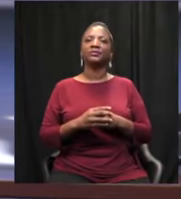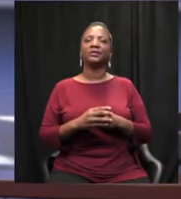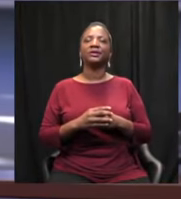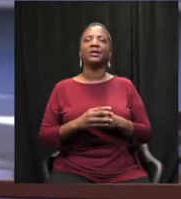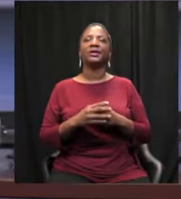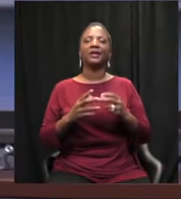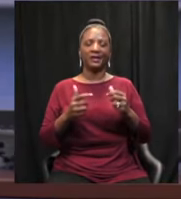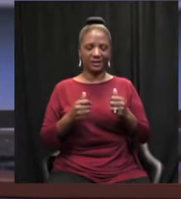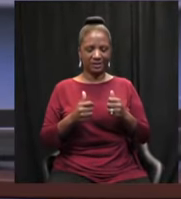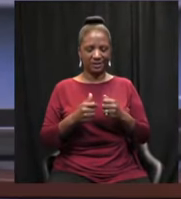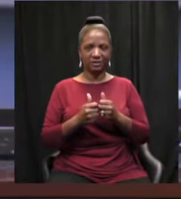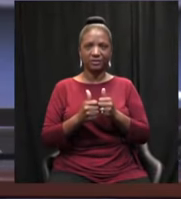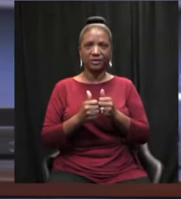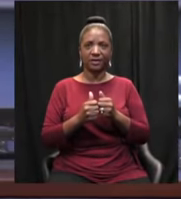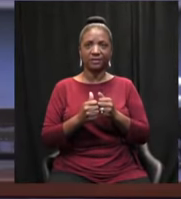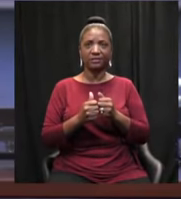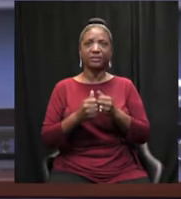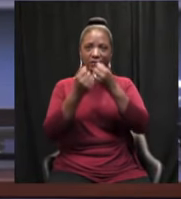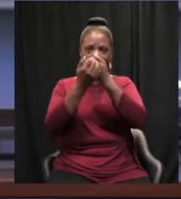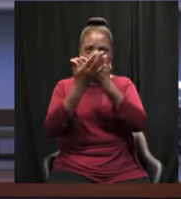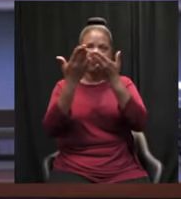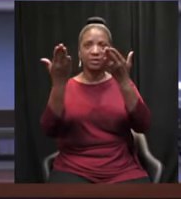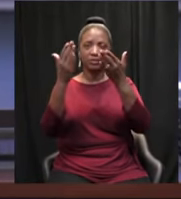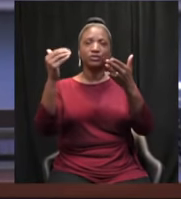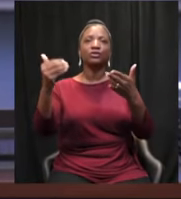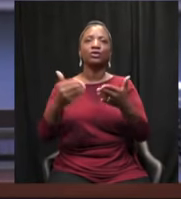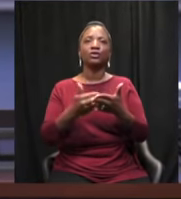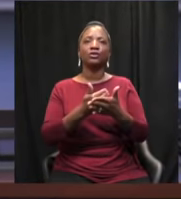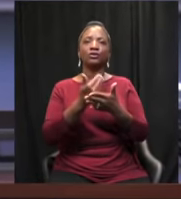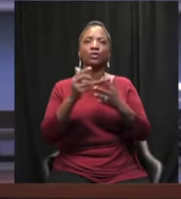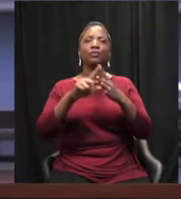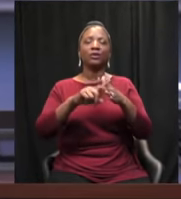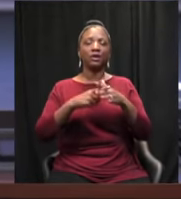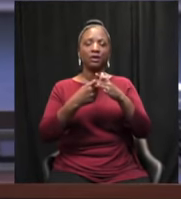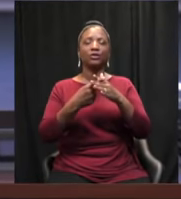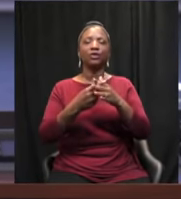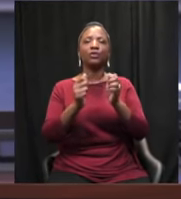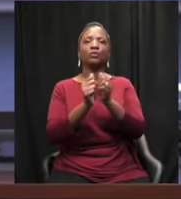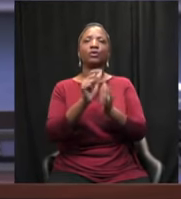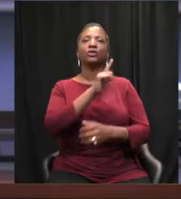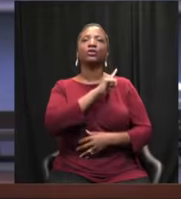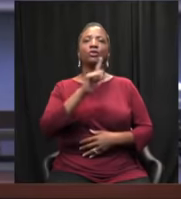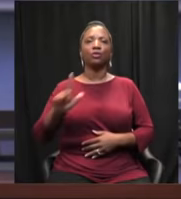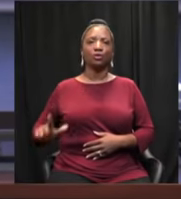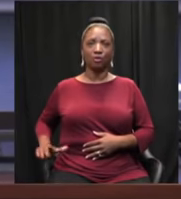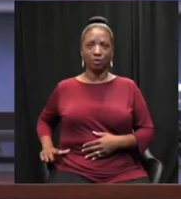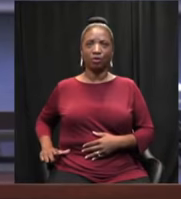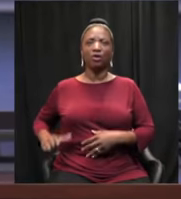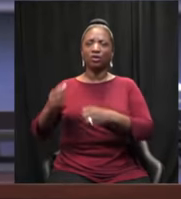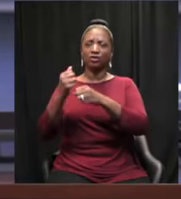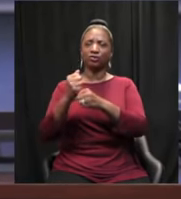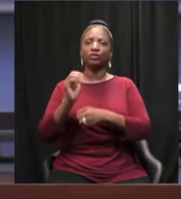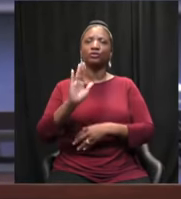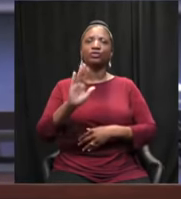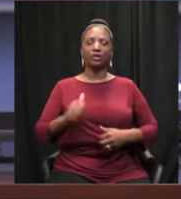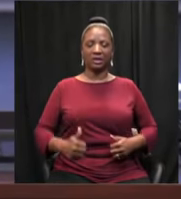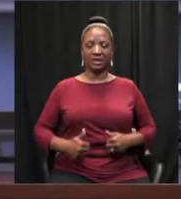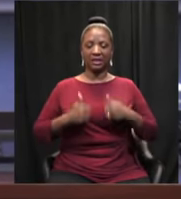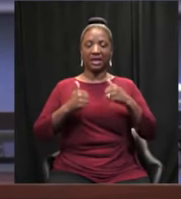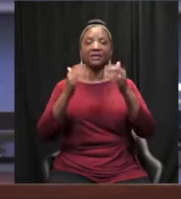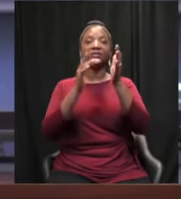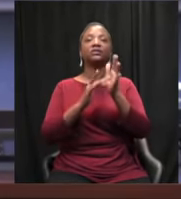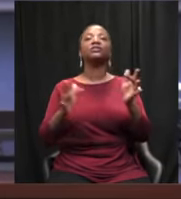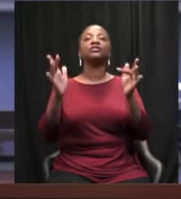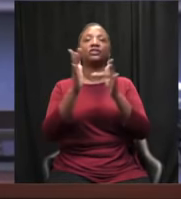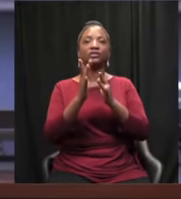will help you begin your new journey with the Lord today, trusting your life to Jesus. We praise God for anybody, even